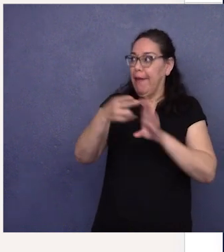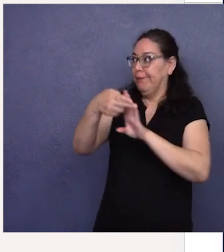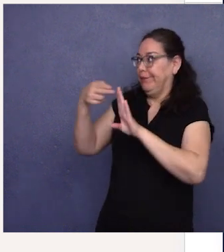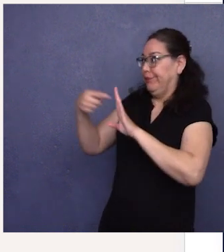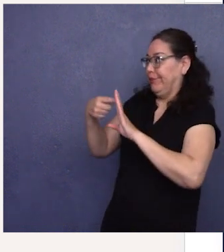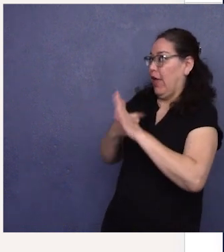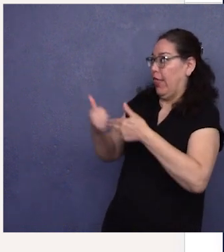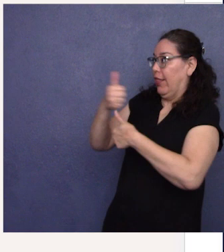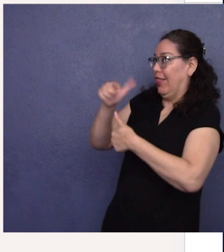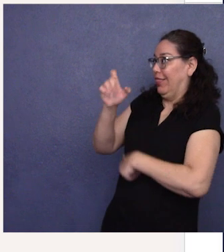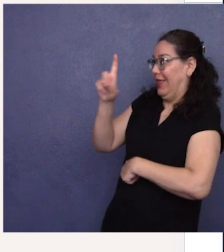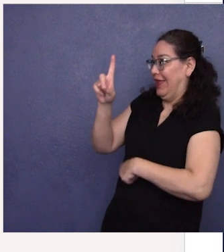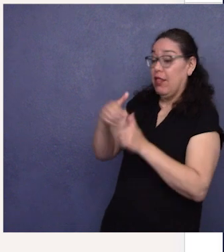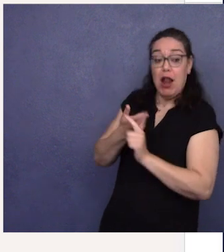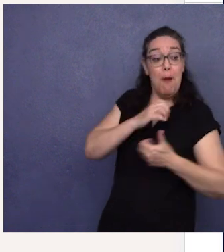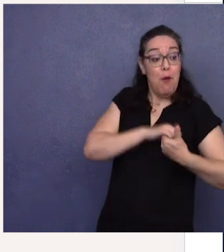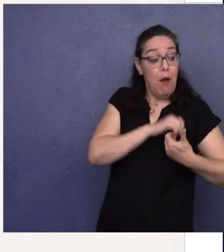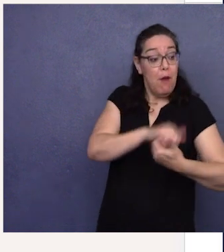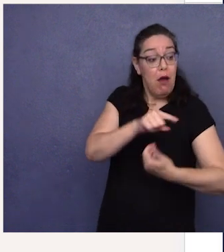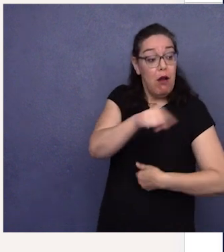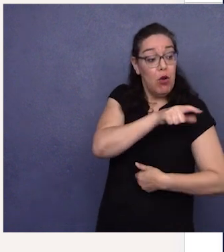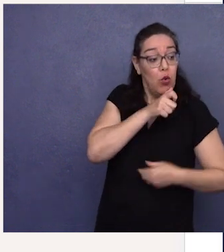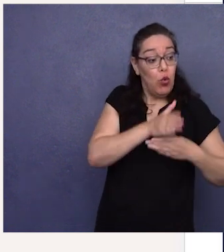partner artists in the application.